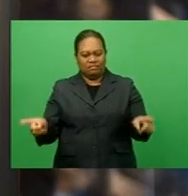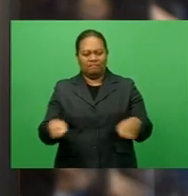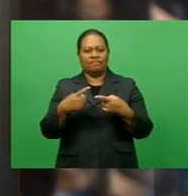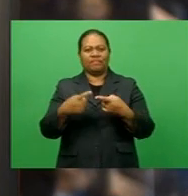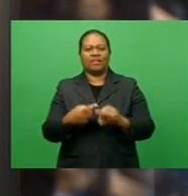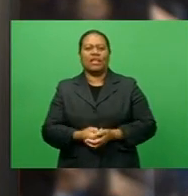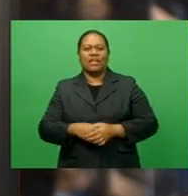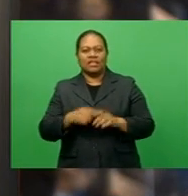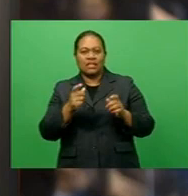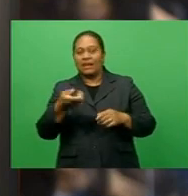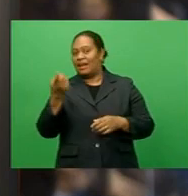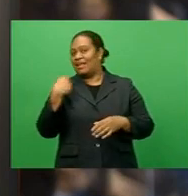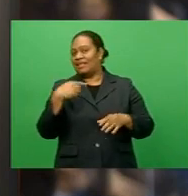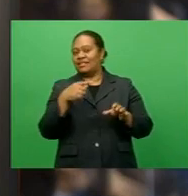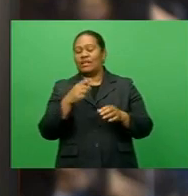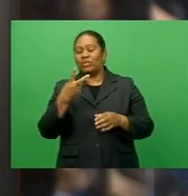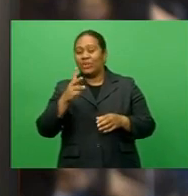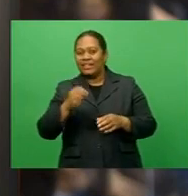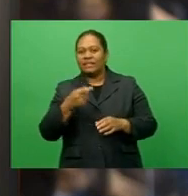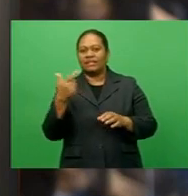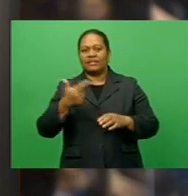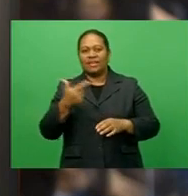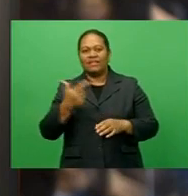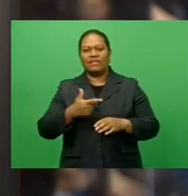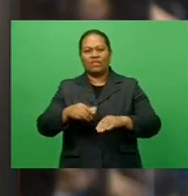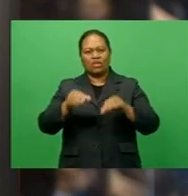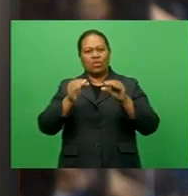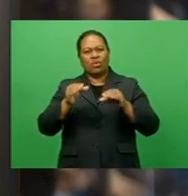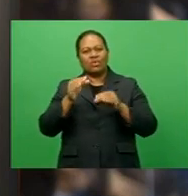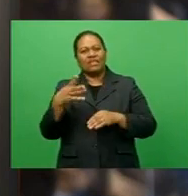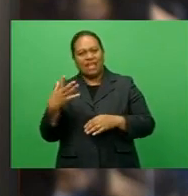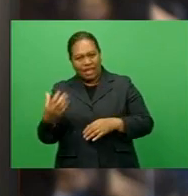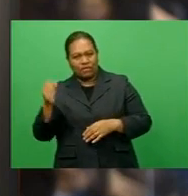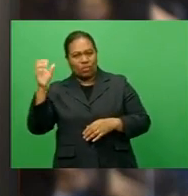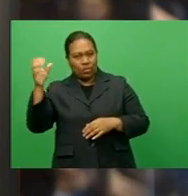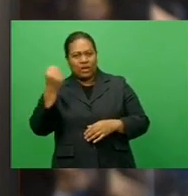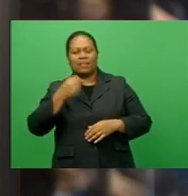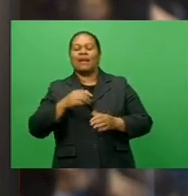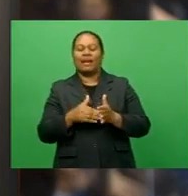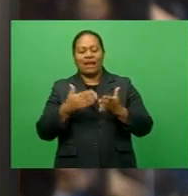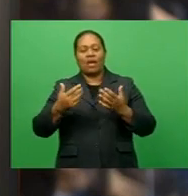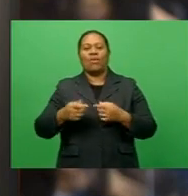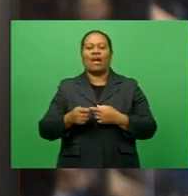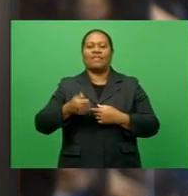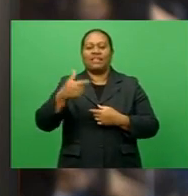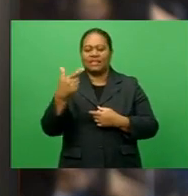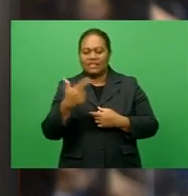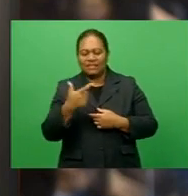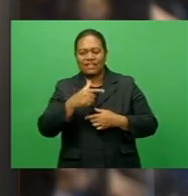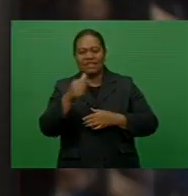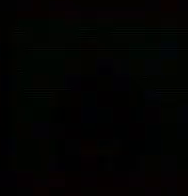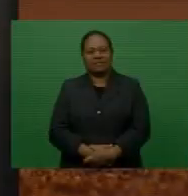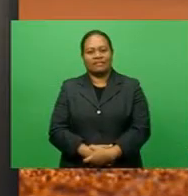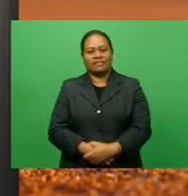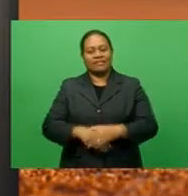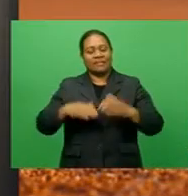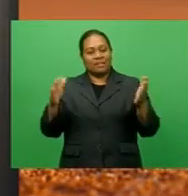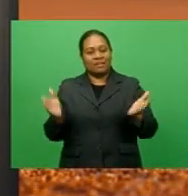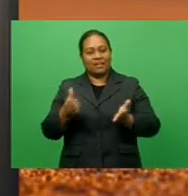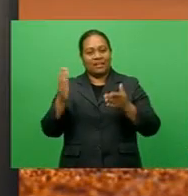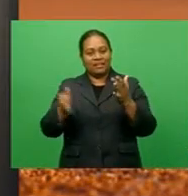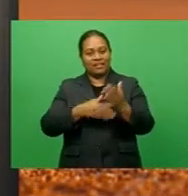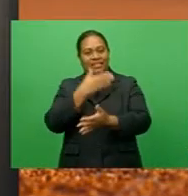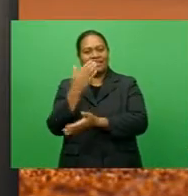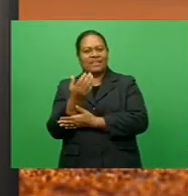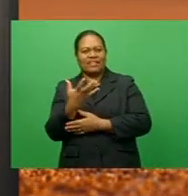in 2017, while coach Wayne Bennett's last Origin title was 17 years ago. Here are the tries from the match. In play of the day,